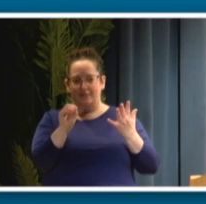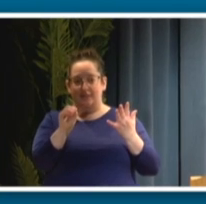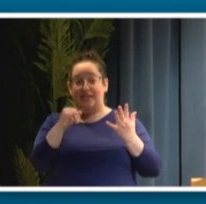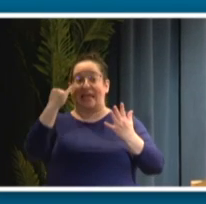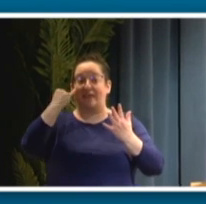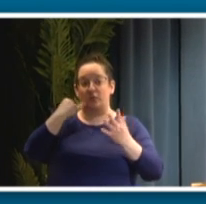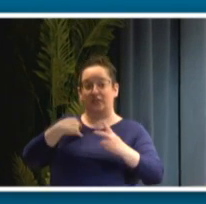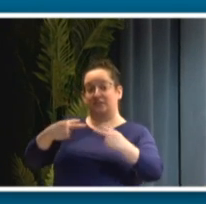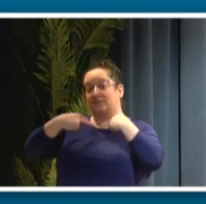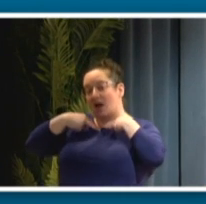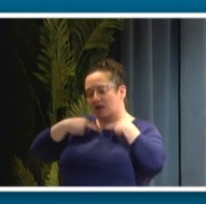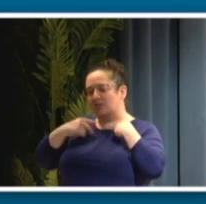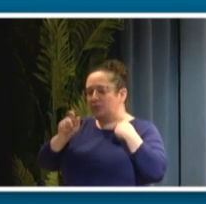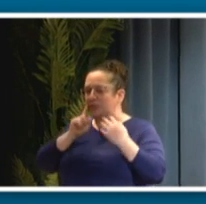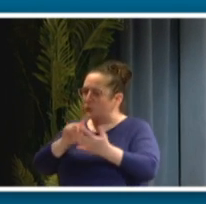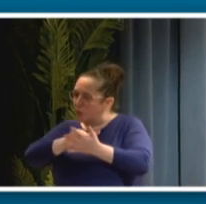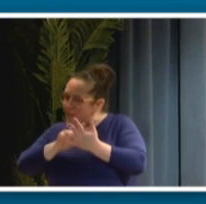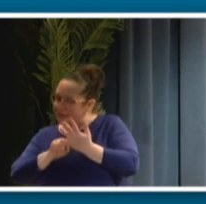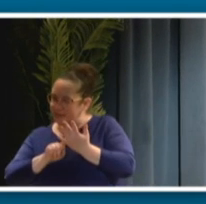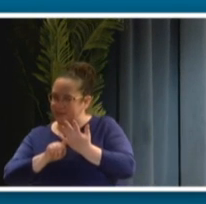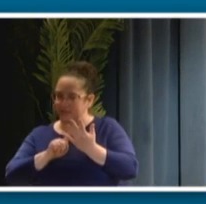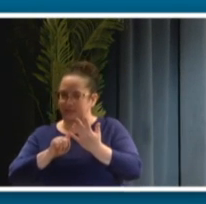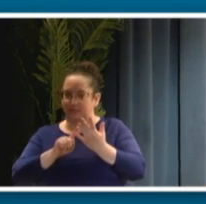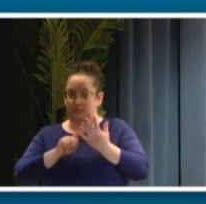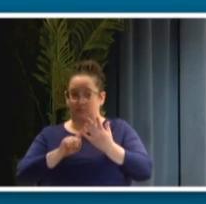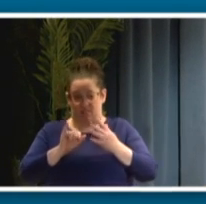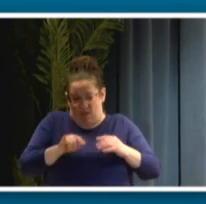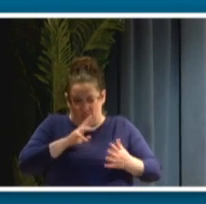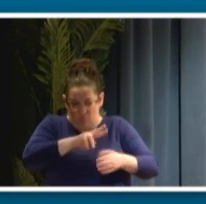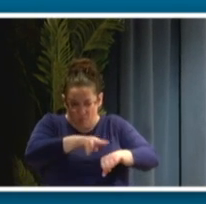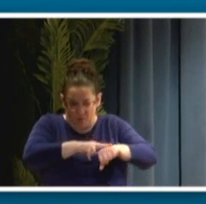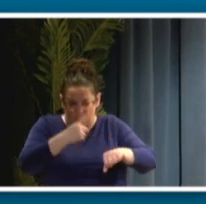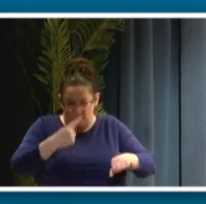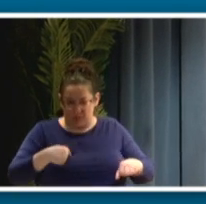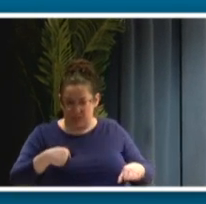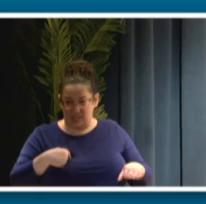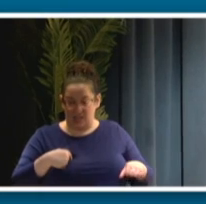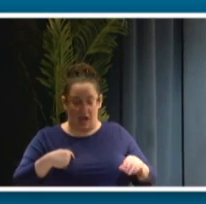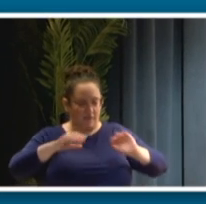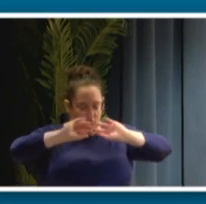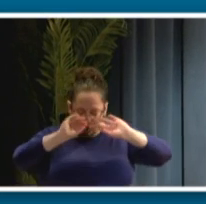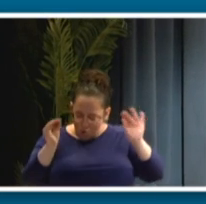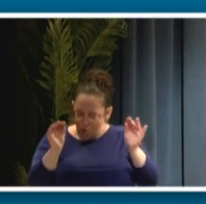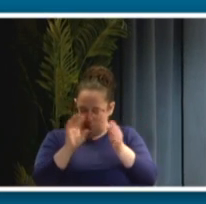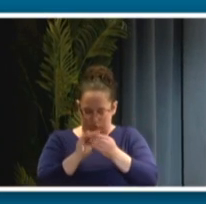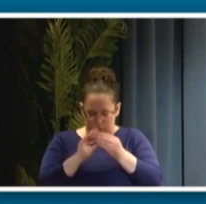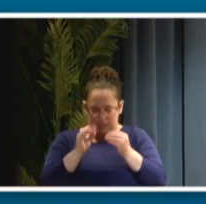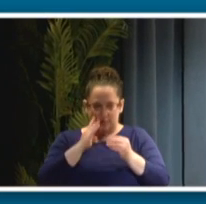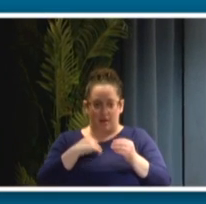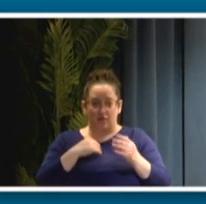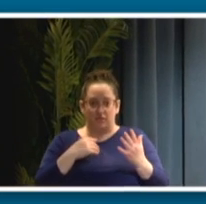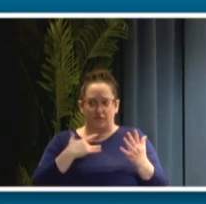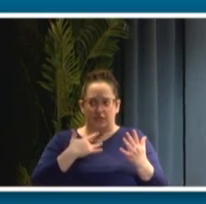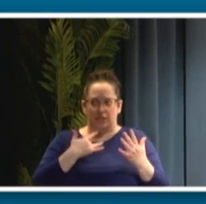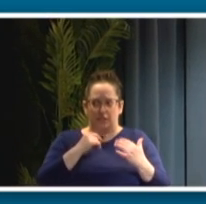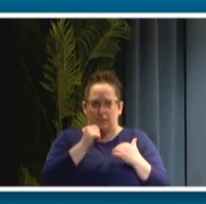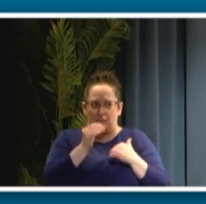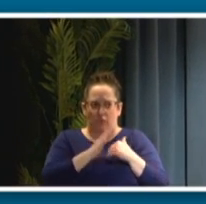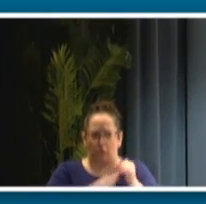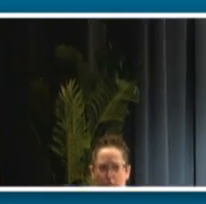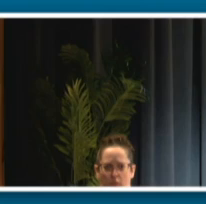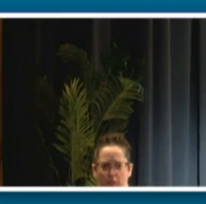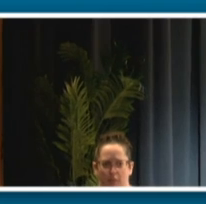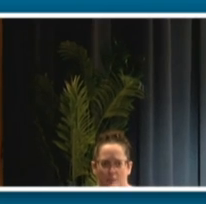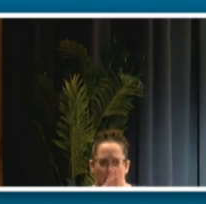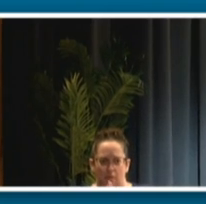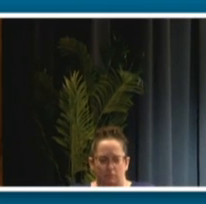comes from, because that's normal for me. That was normal in my house. I don't have no stories of discomfort with my mother. Right. Zero.